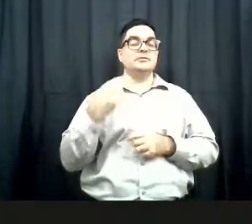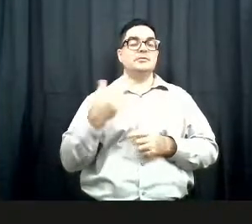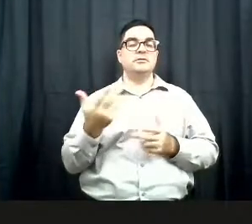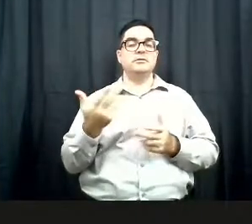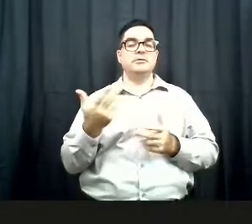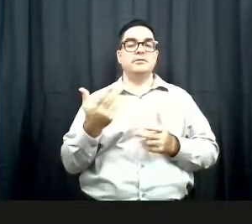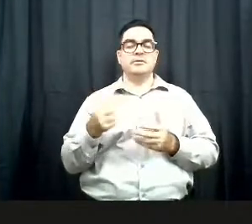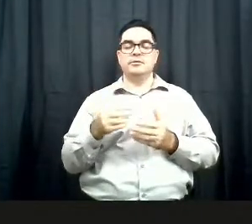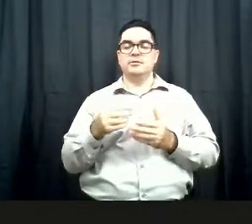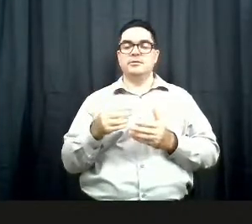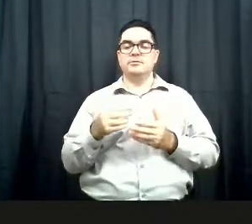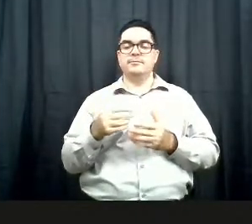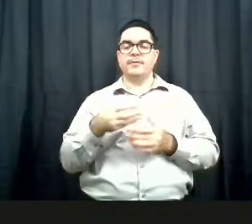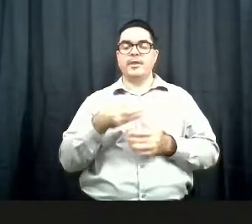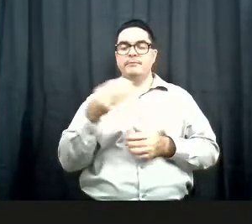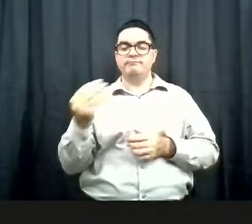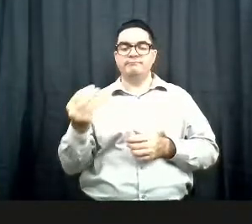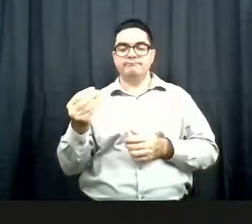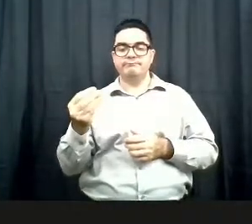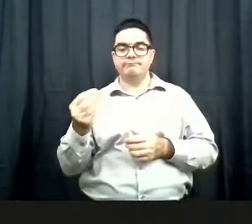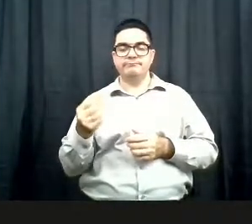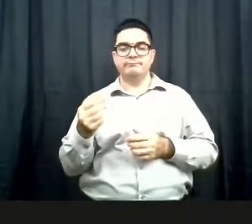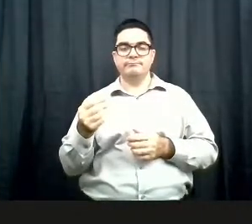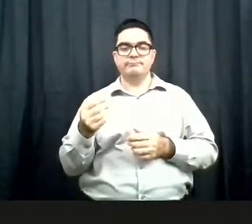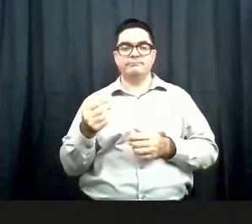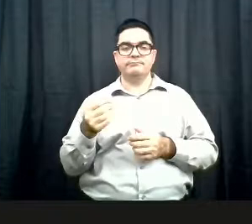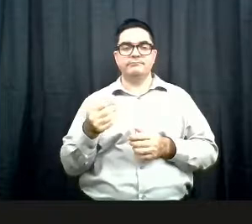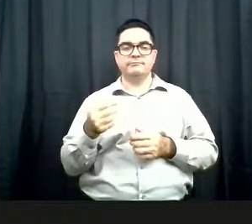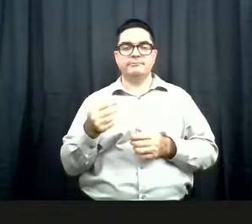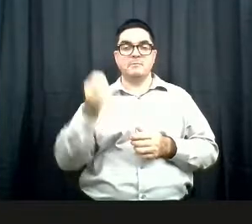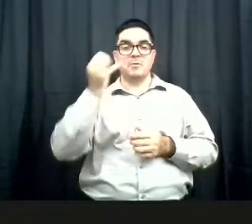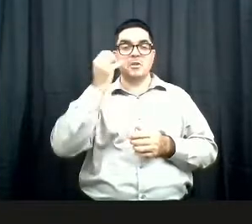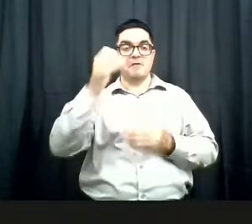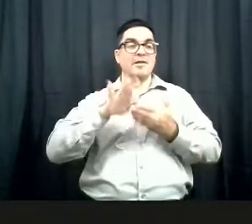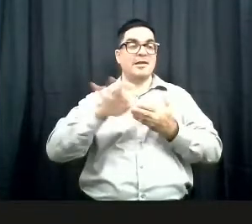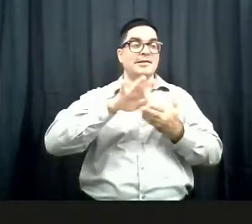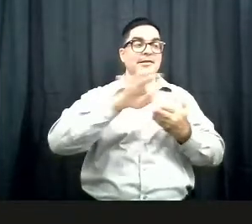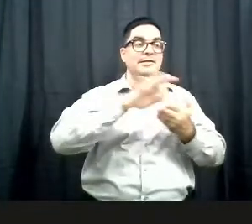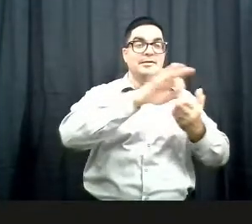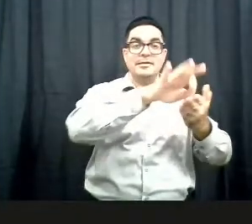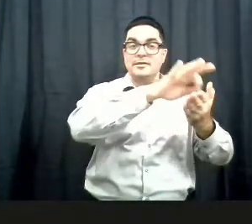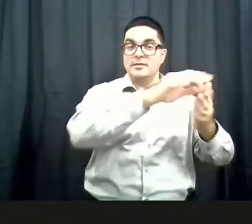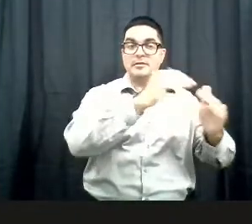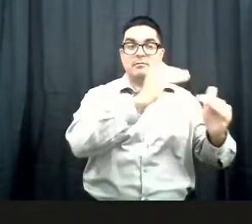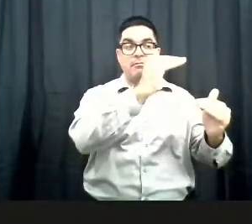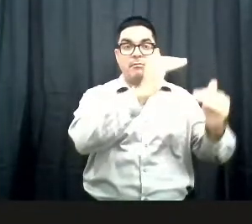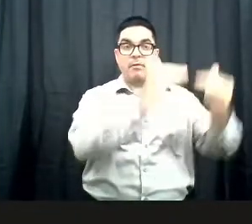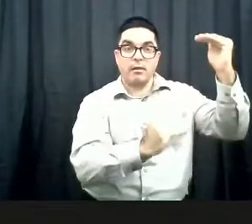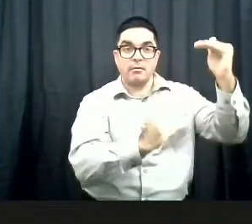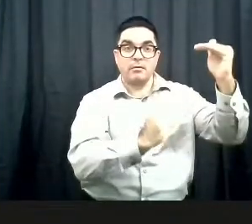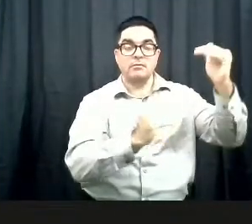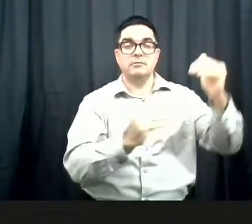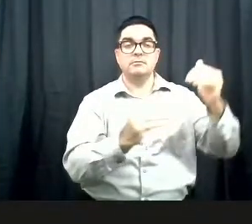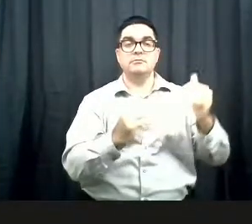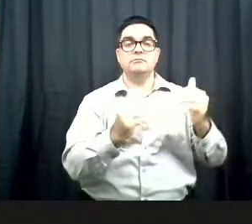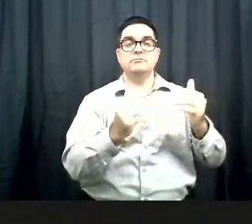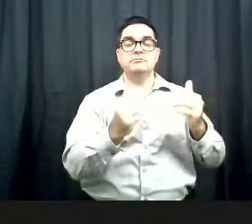tolerance, and who bears the burden if things and the assumptions do not